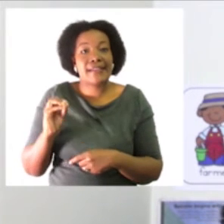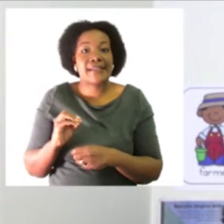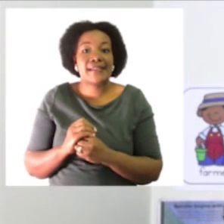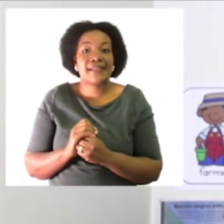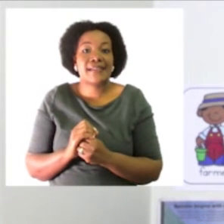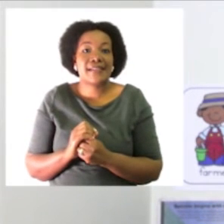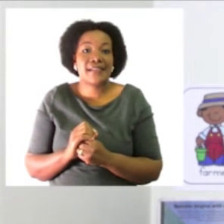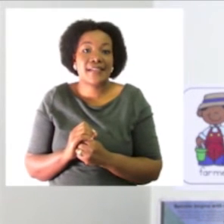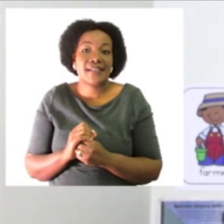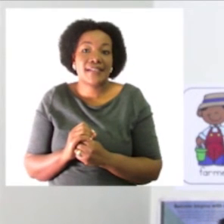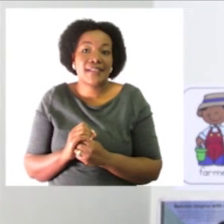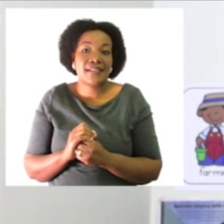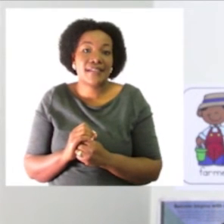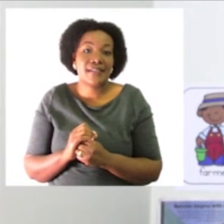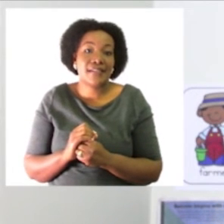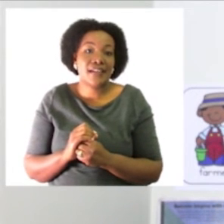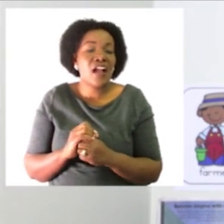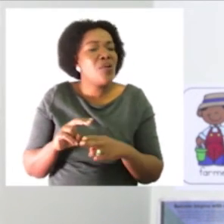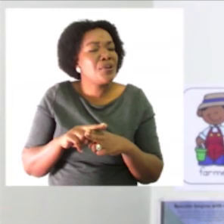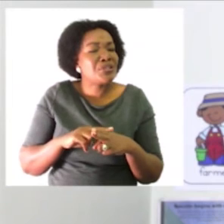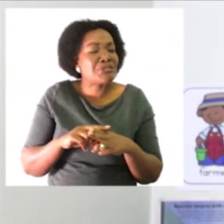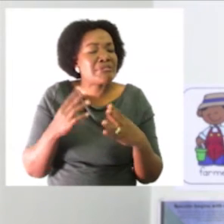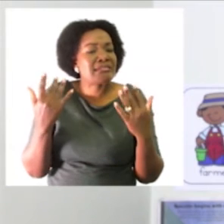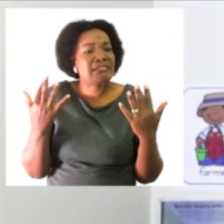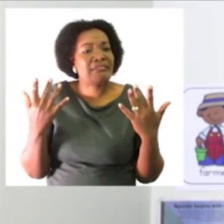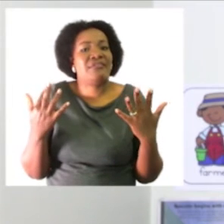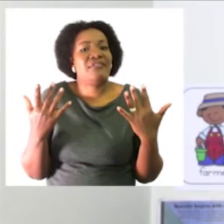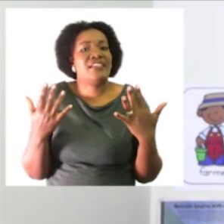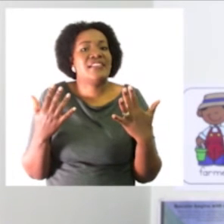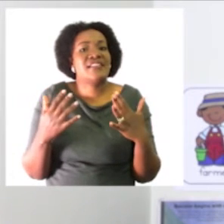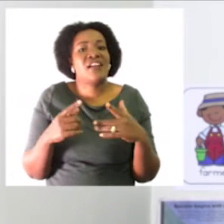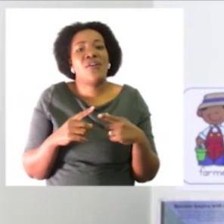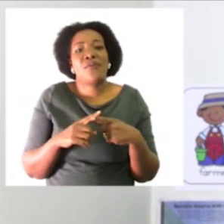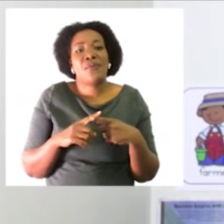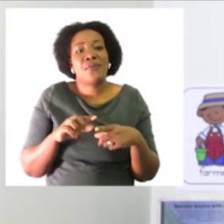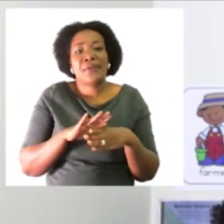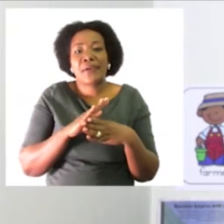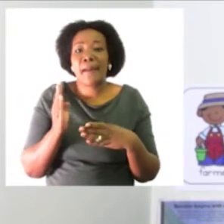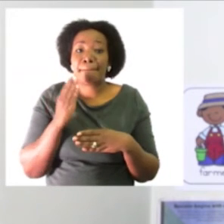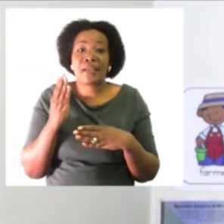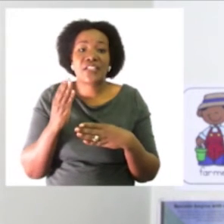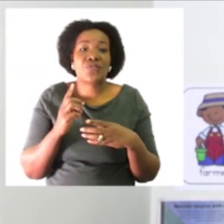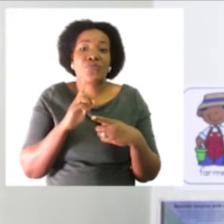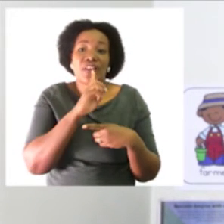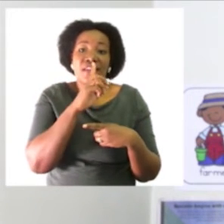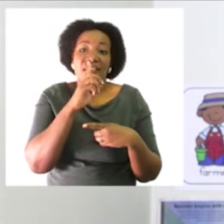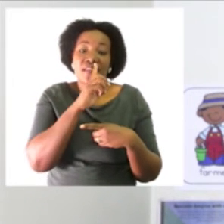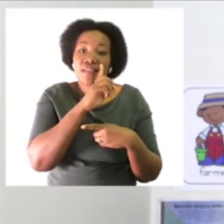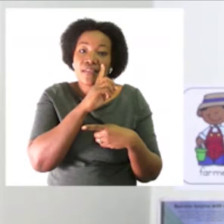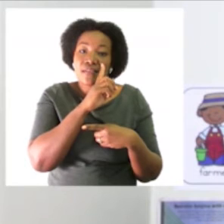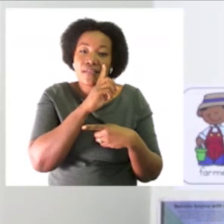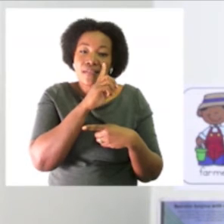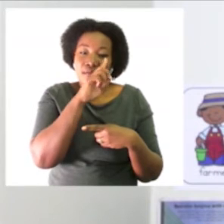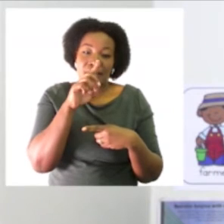use of your 10 fingers whenever you are doing the multiplication of a 10. Okay,